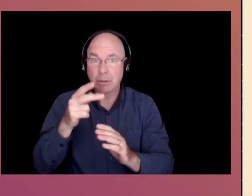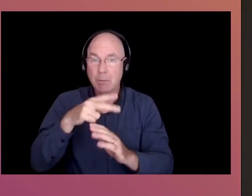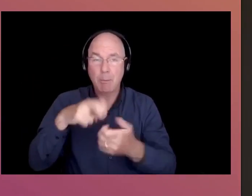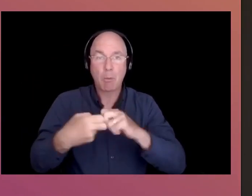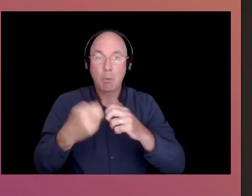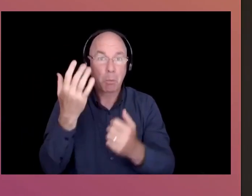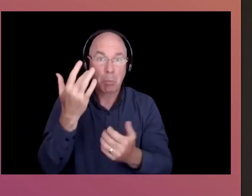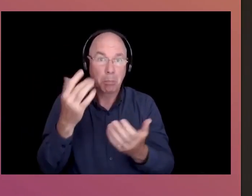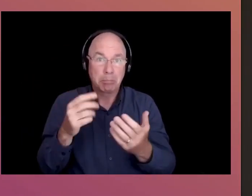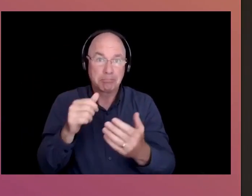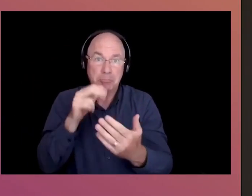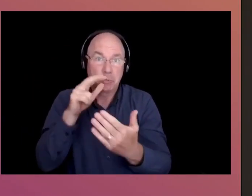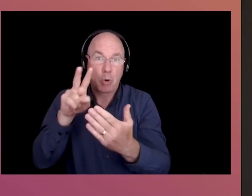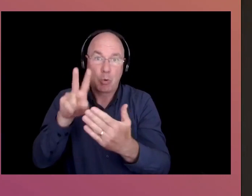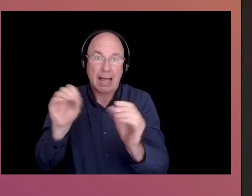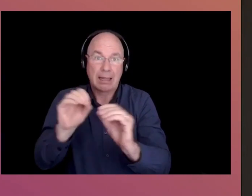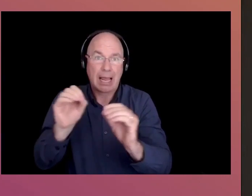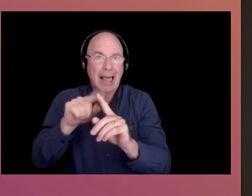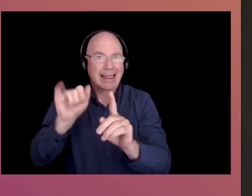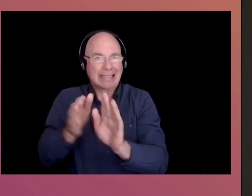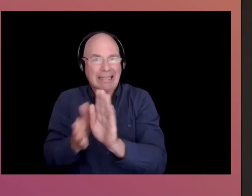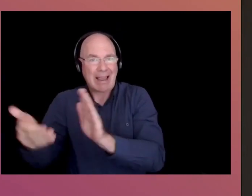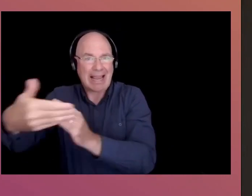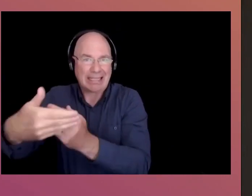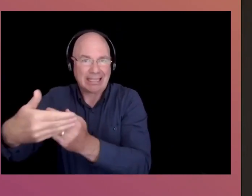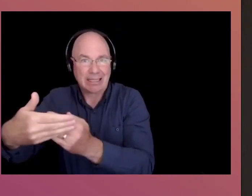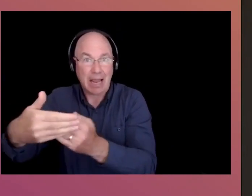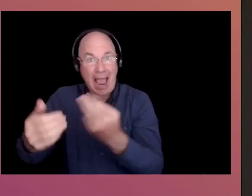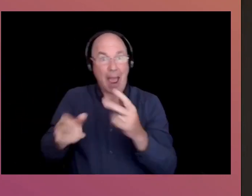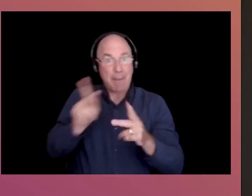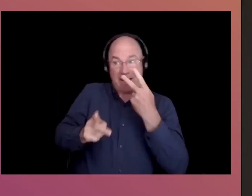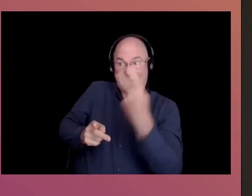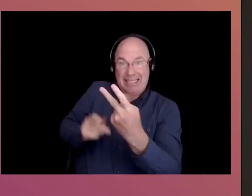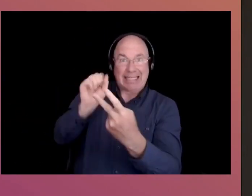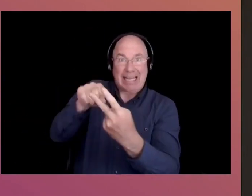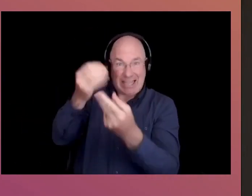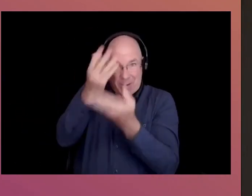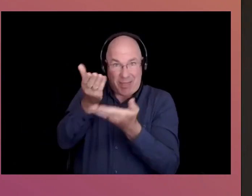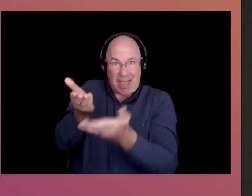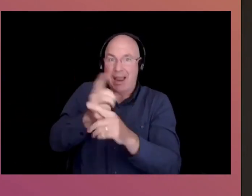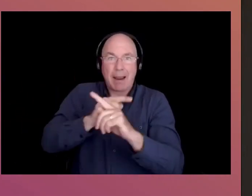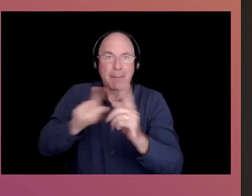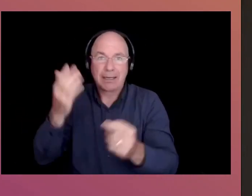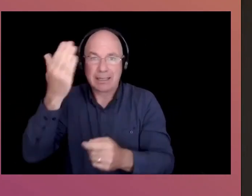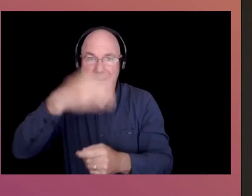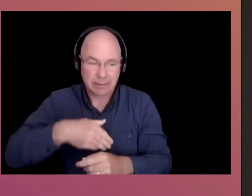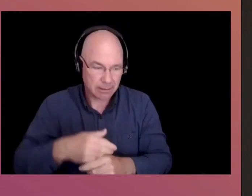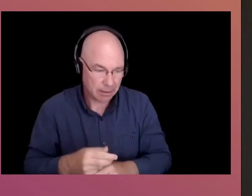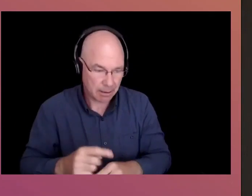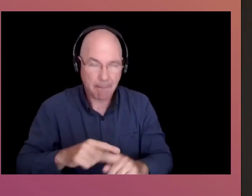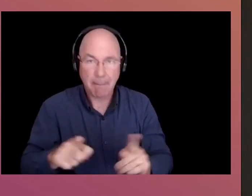to be read. It is hidden even if it is visible. Unfortunately, I found this problem with